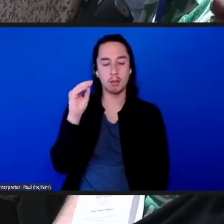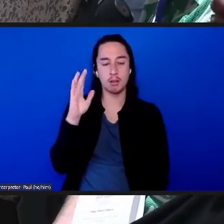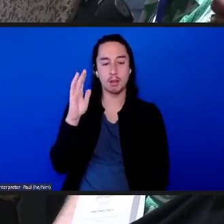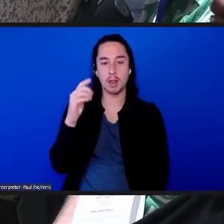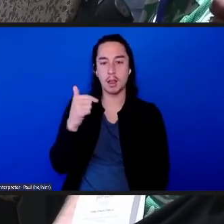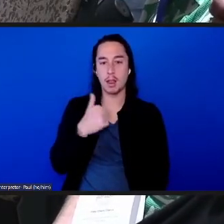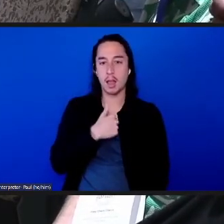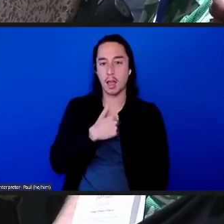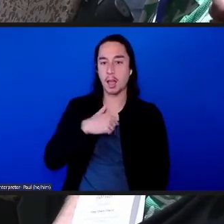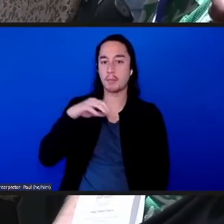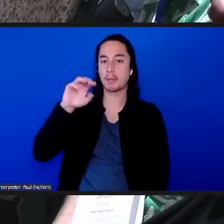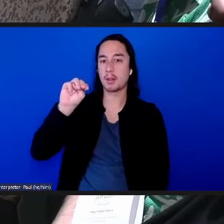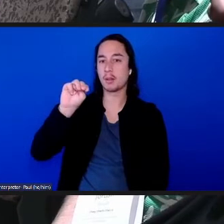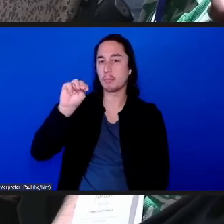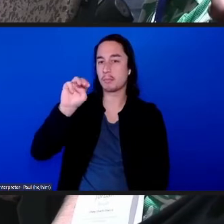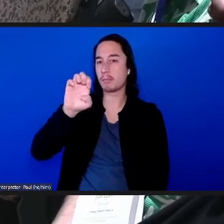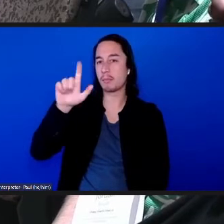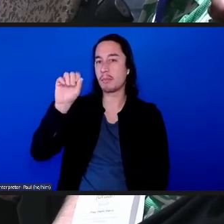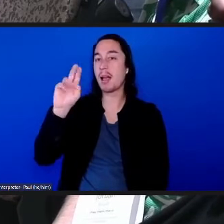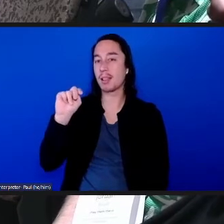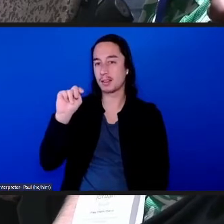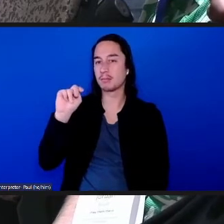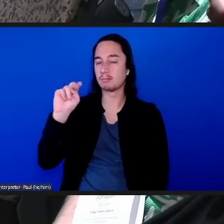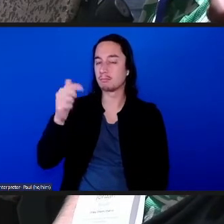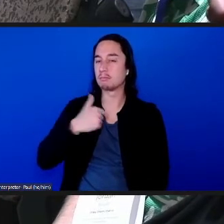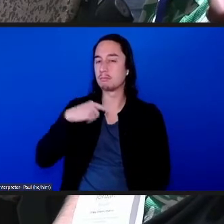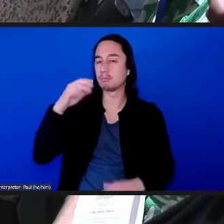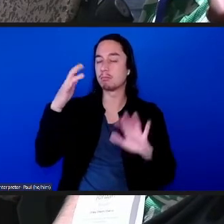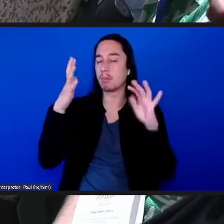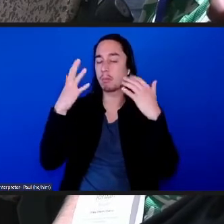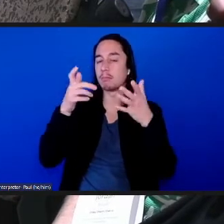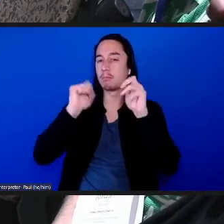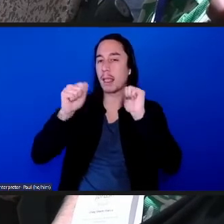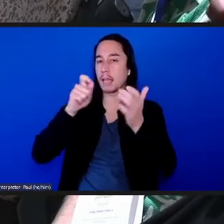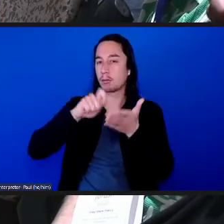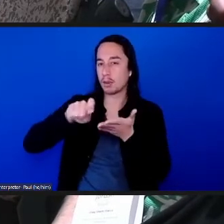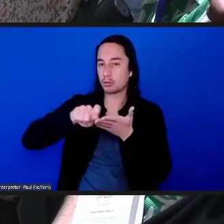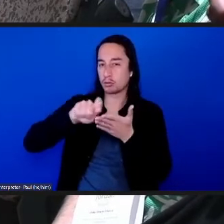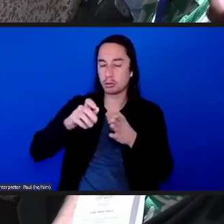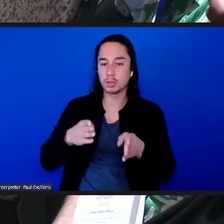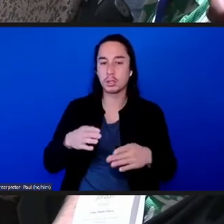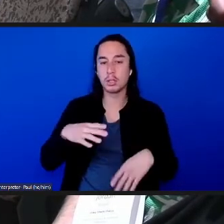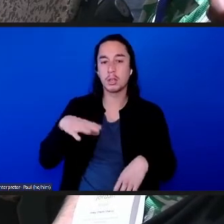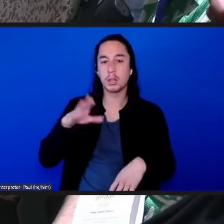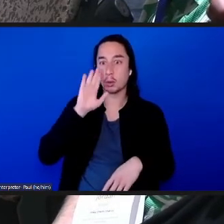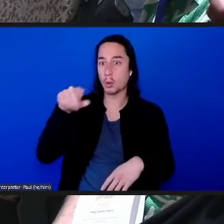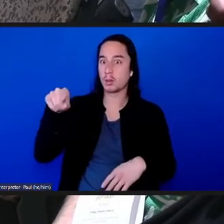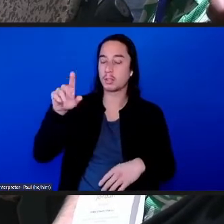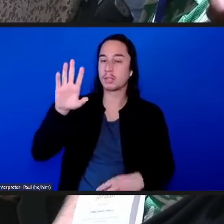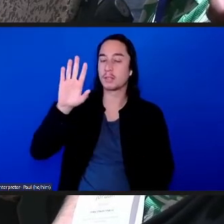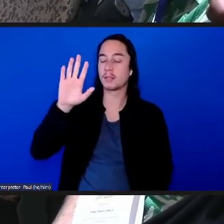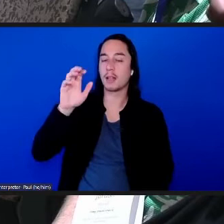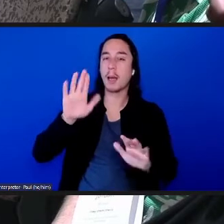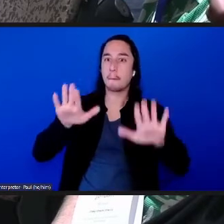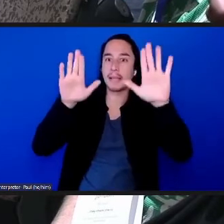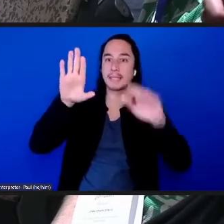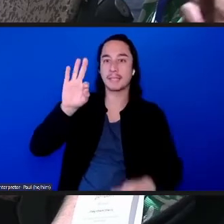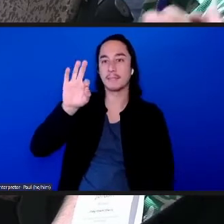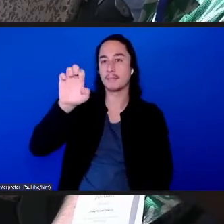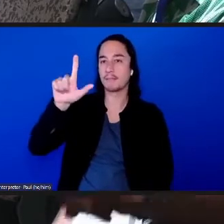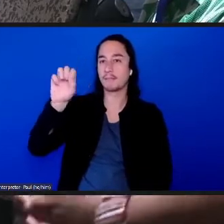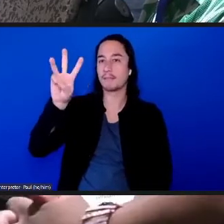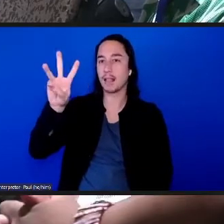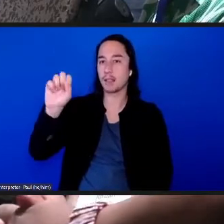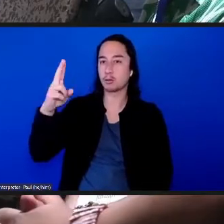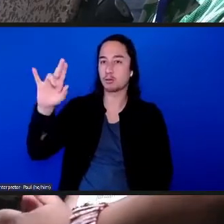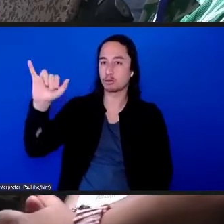I'm a Mellon Fellow Playwright, which, as most of you probably know, it's this amazing fellowship that's like 3 years that